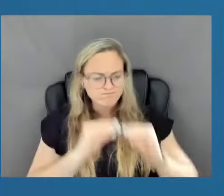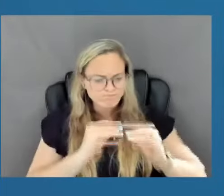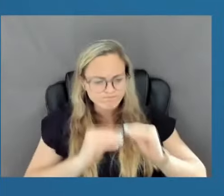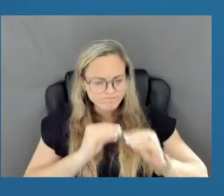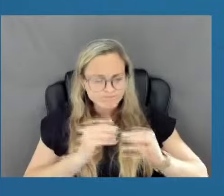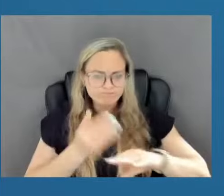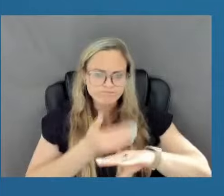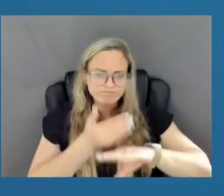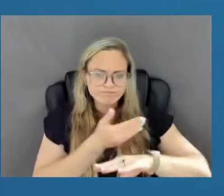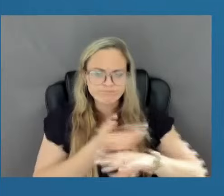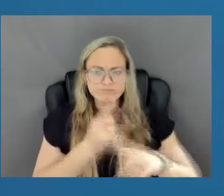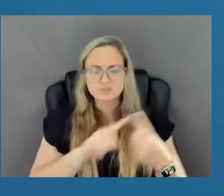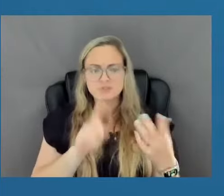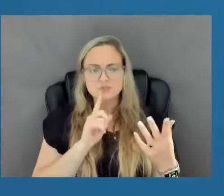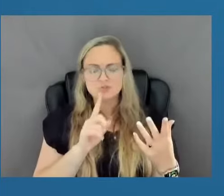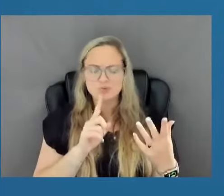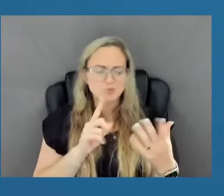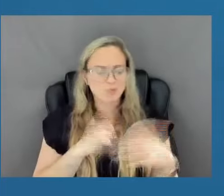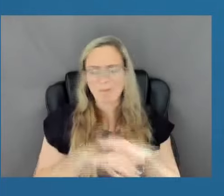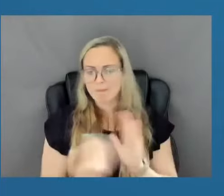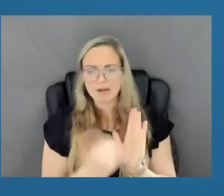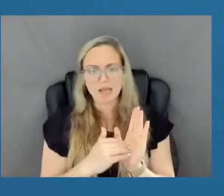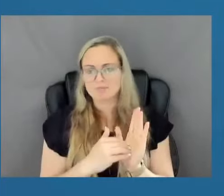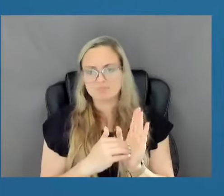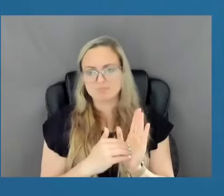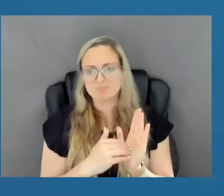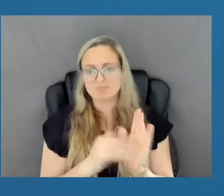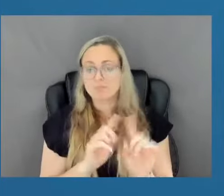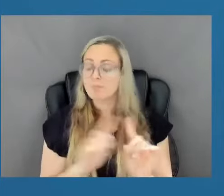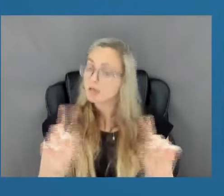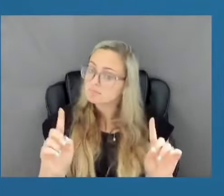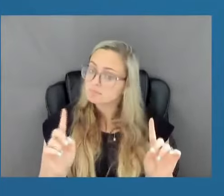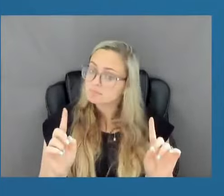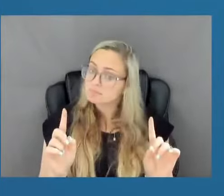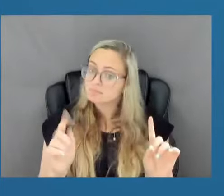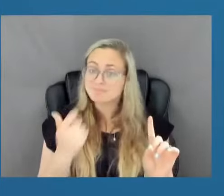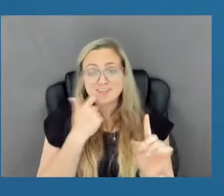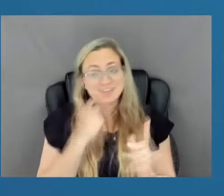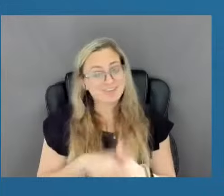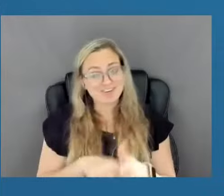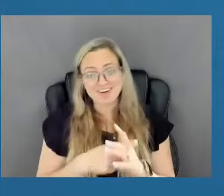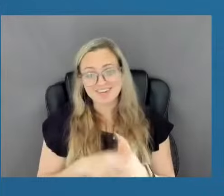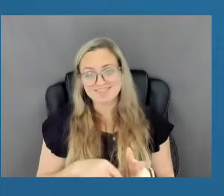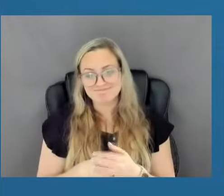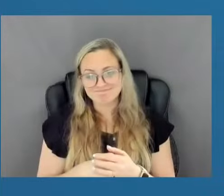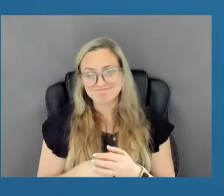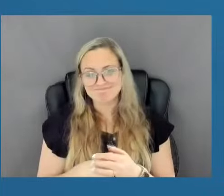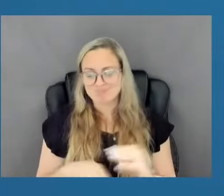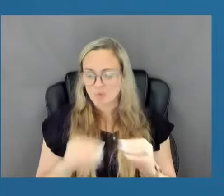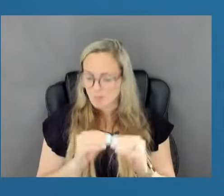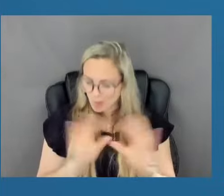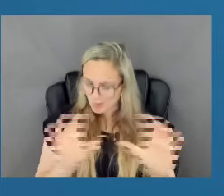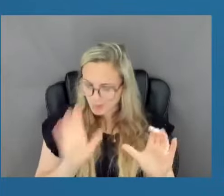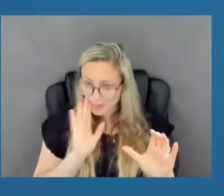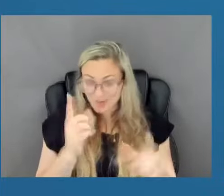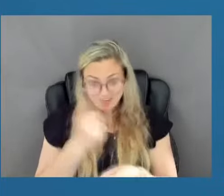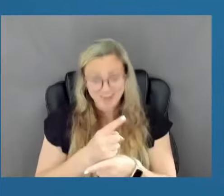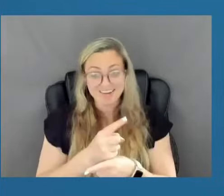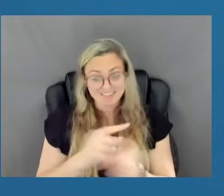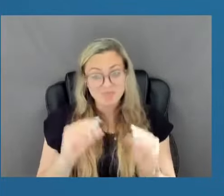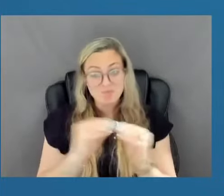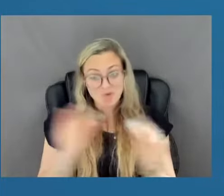into rebirth. But we're just getting started. There's more to do, isn't there, folks? There's more to